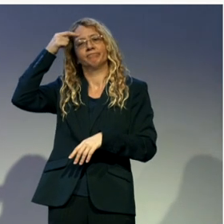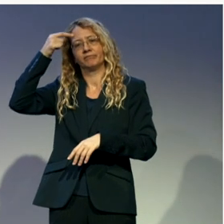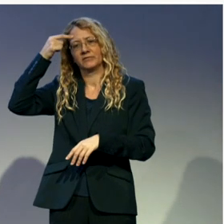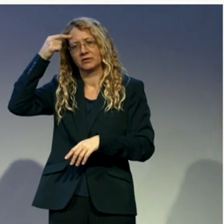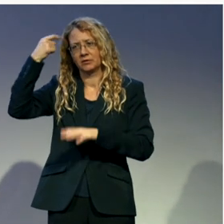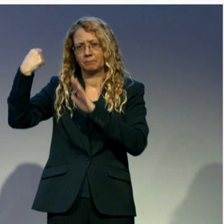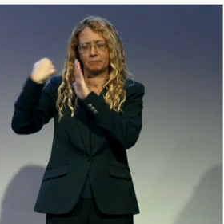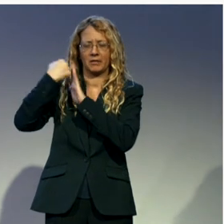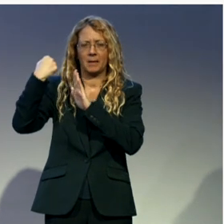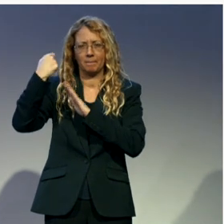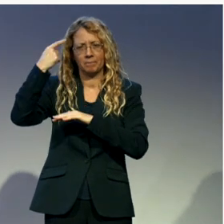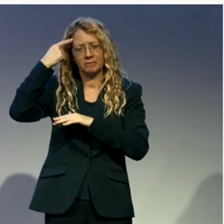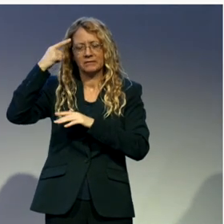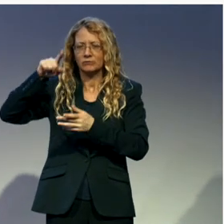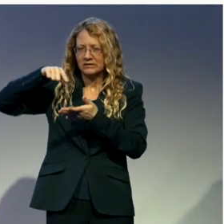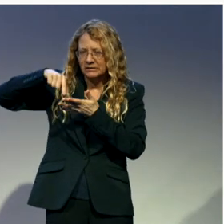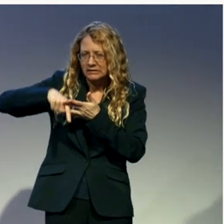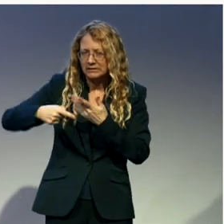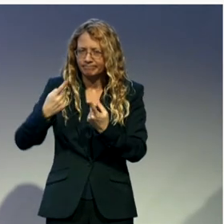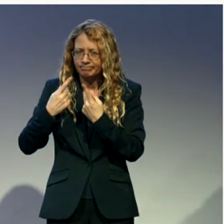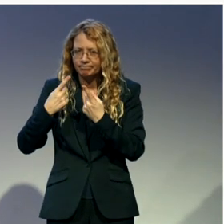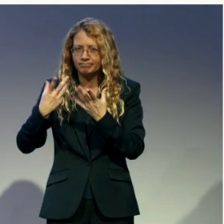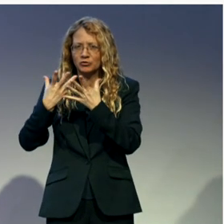sexual abuse they have encountered throughout their lives.